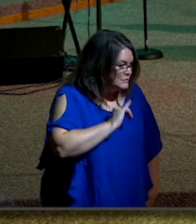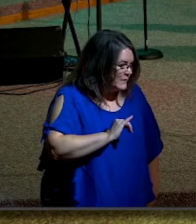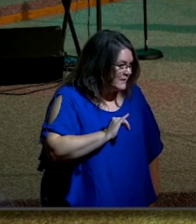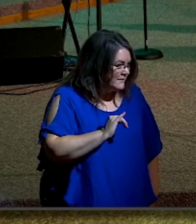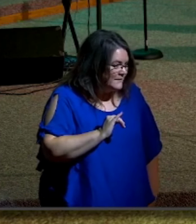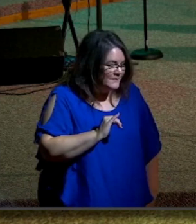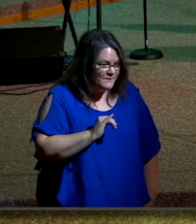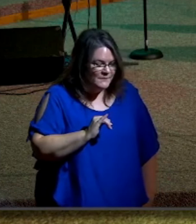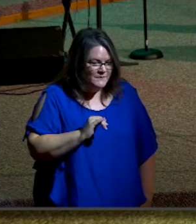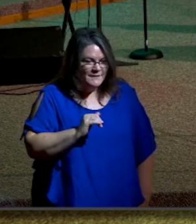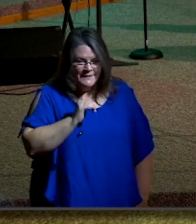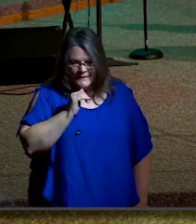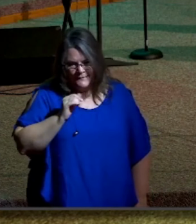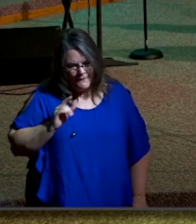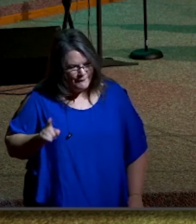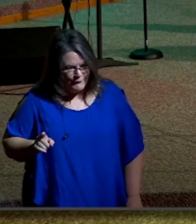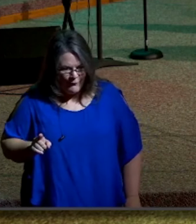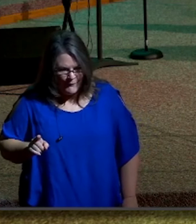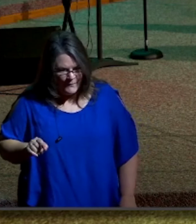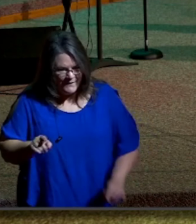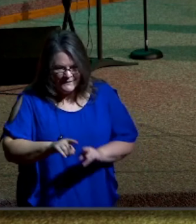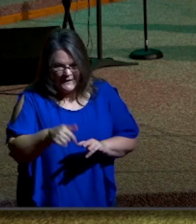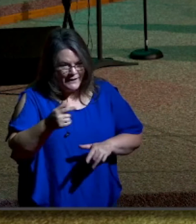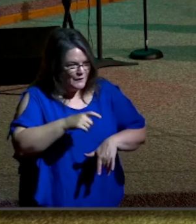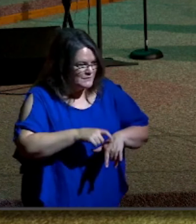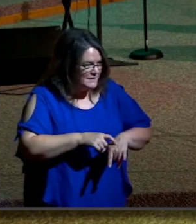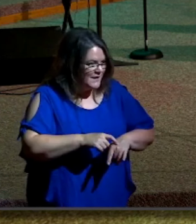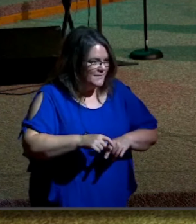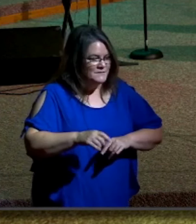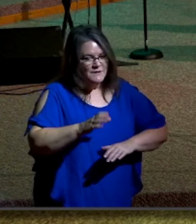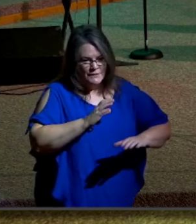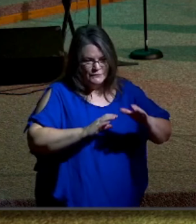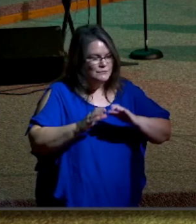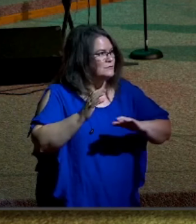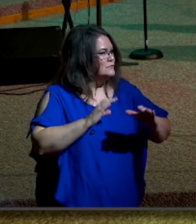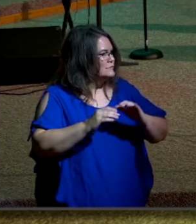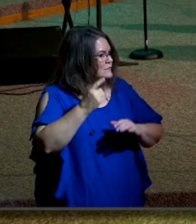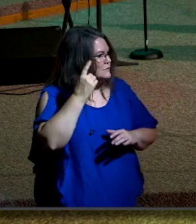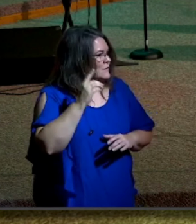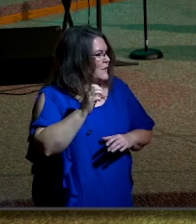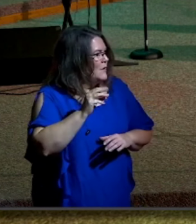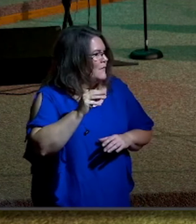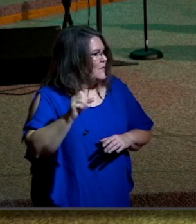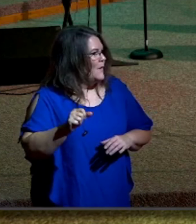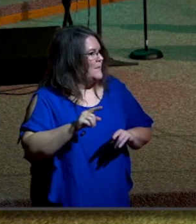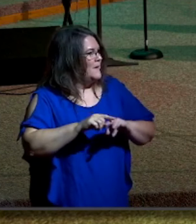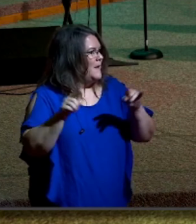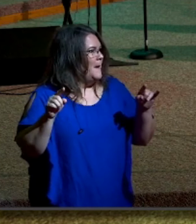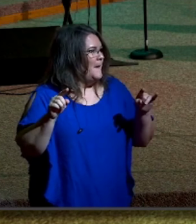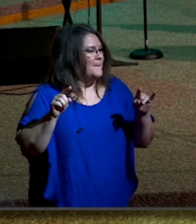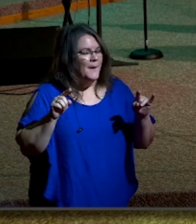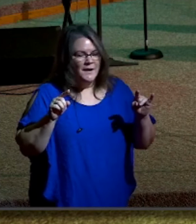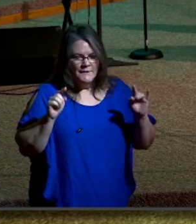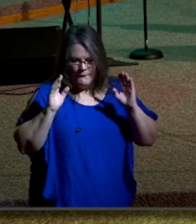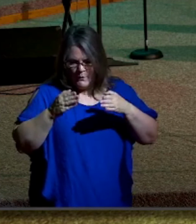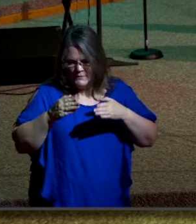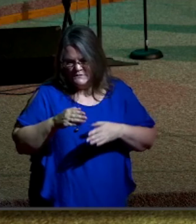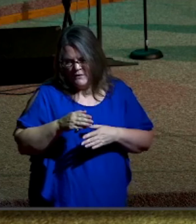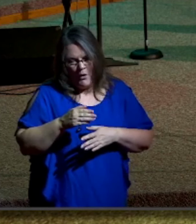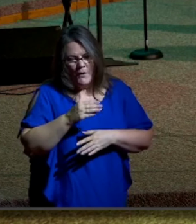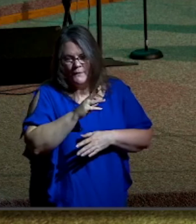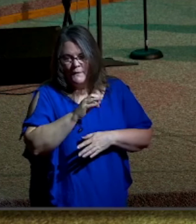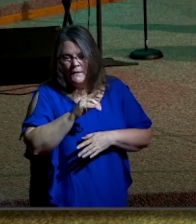not go, as at other times, to look for omens, but set his face toward the wilderness. And